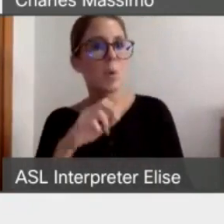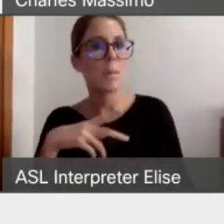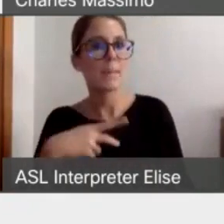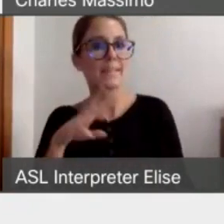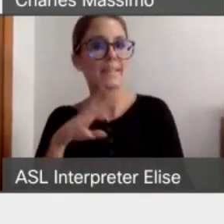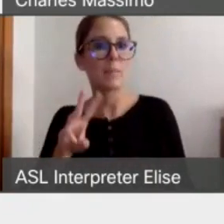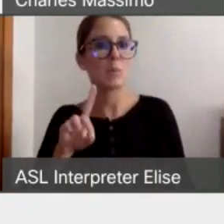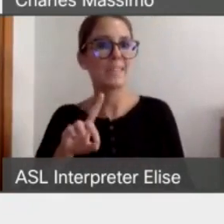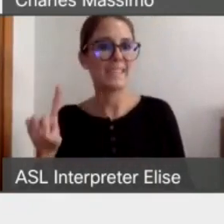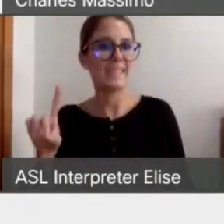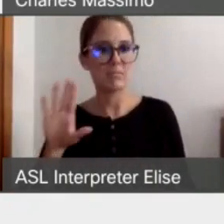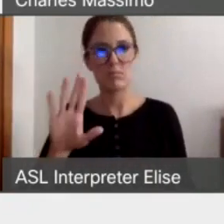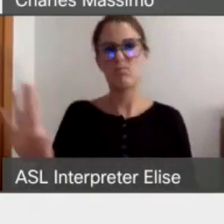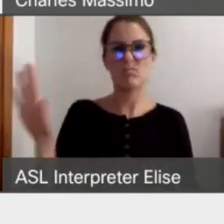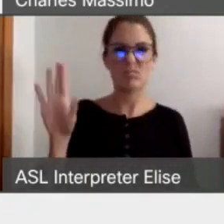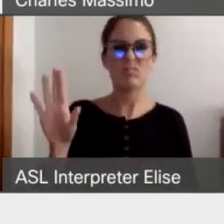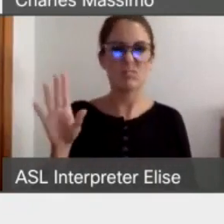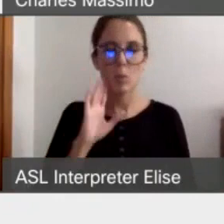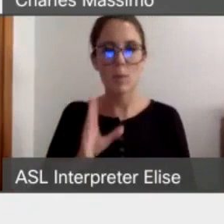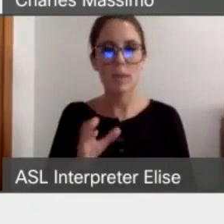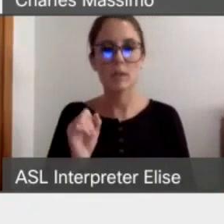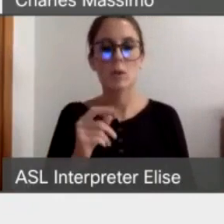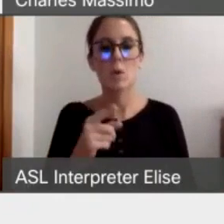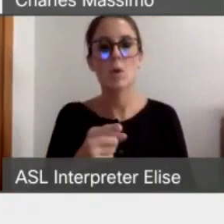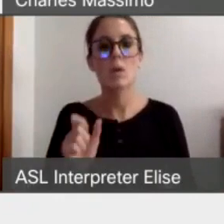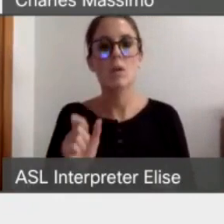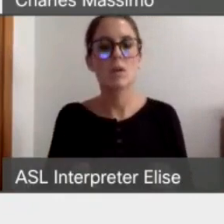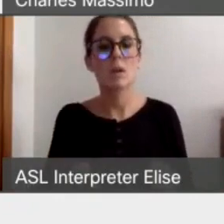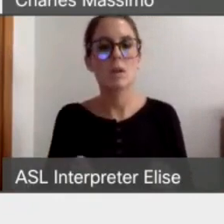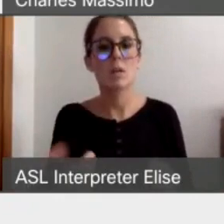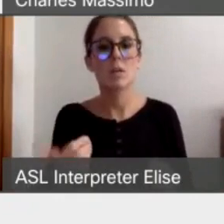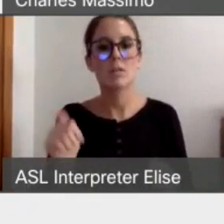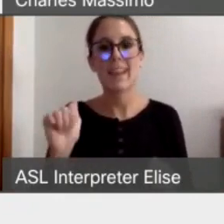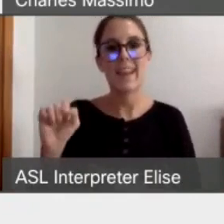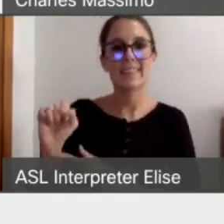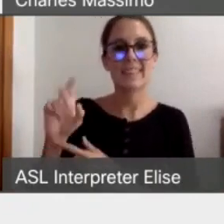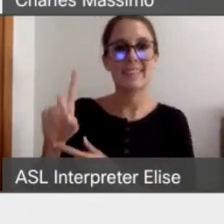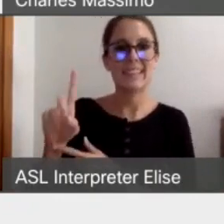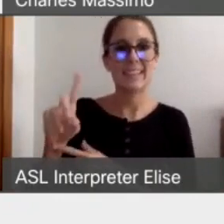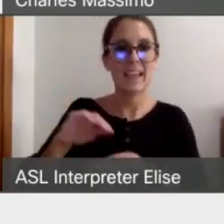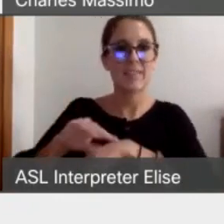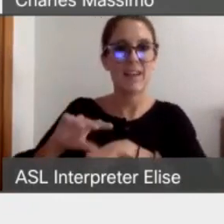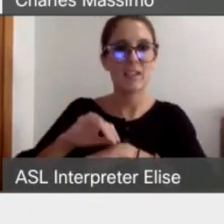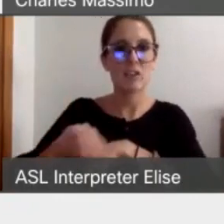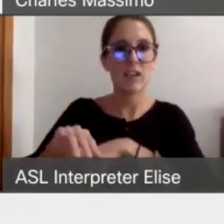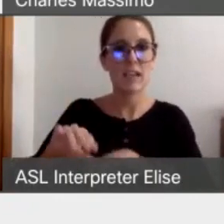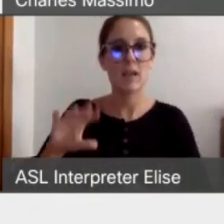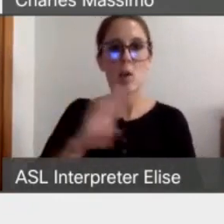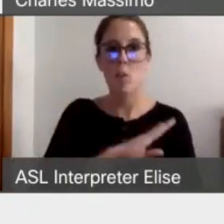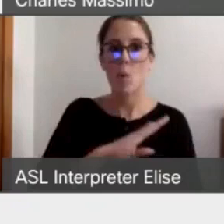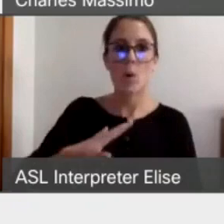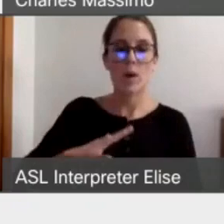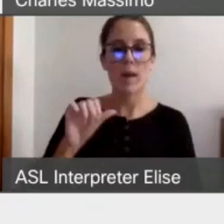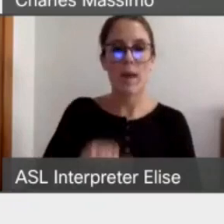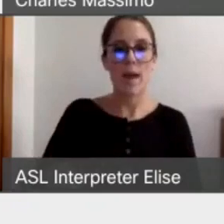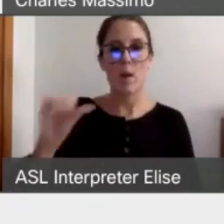OPWDD would be. Okay. And so you can, there's a ASD Advisory Board at